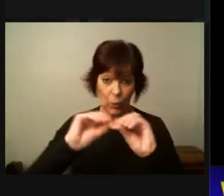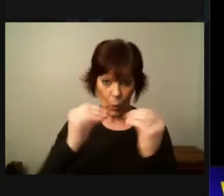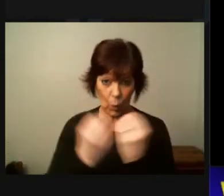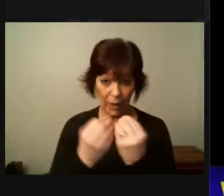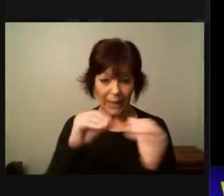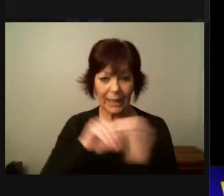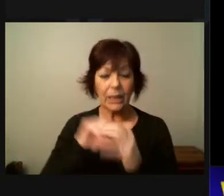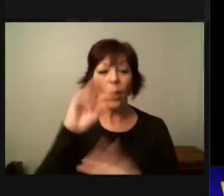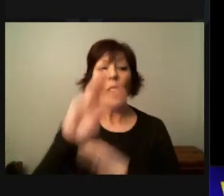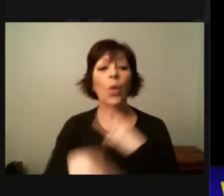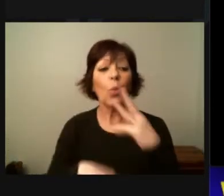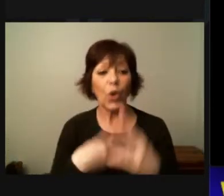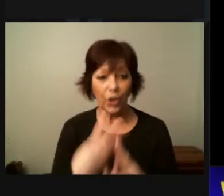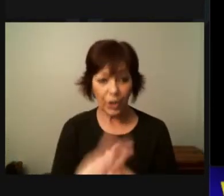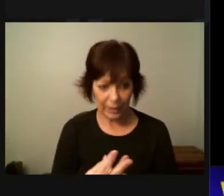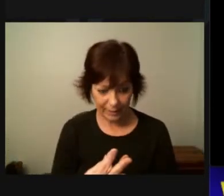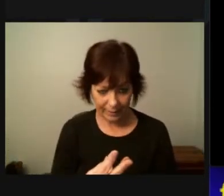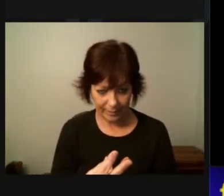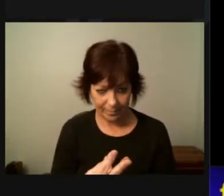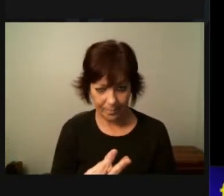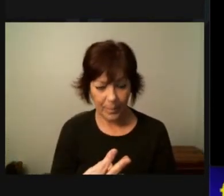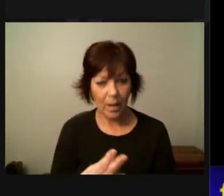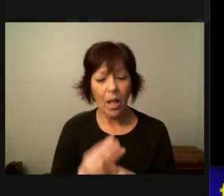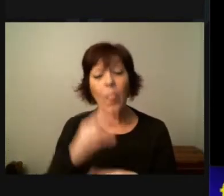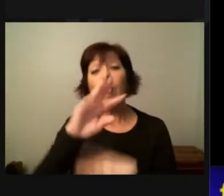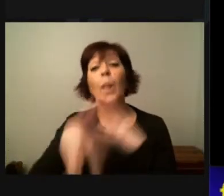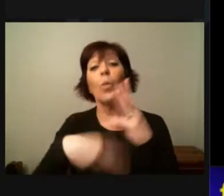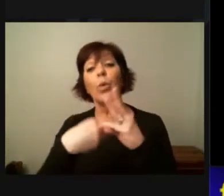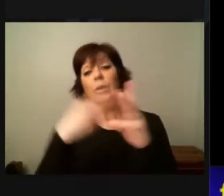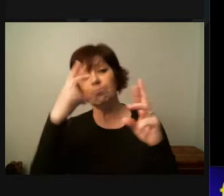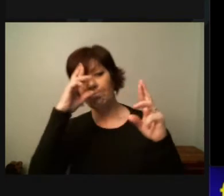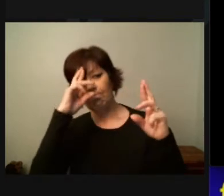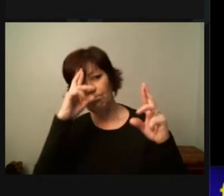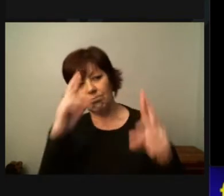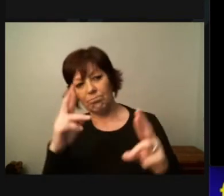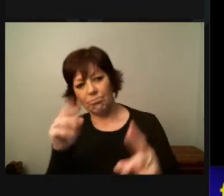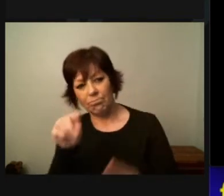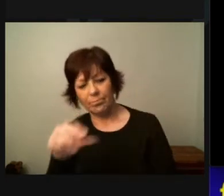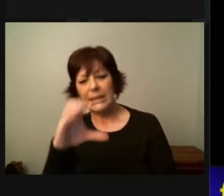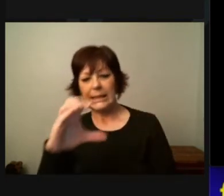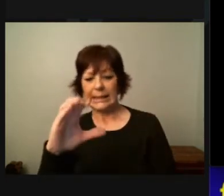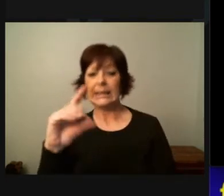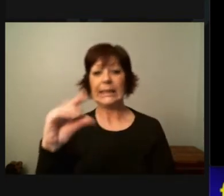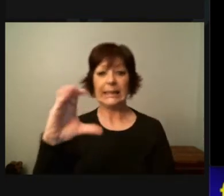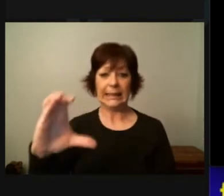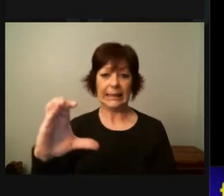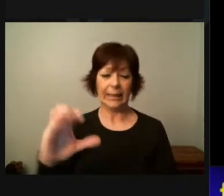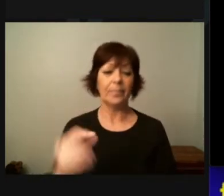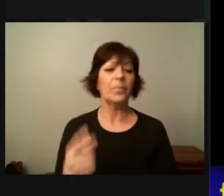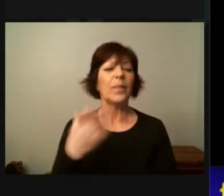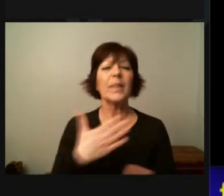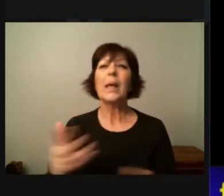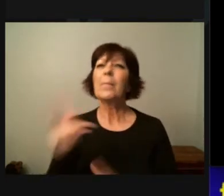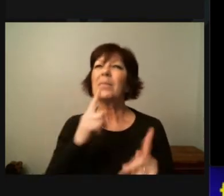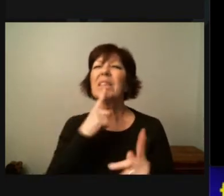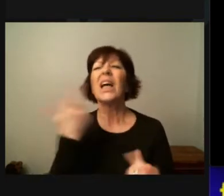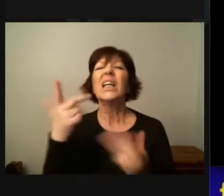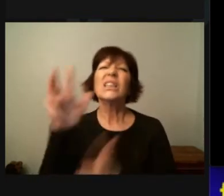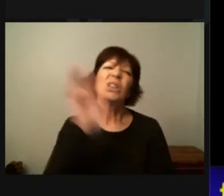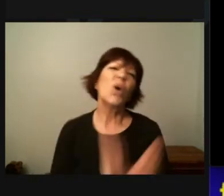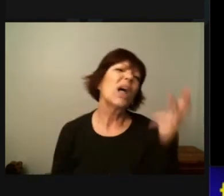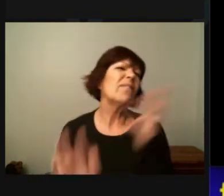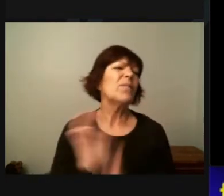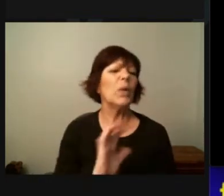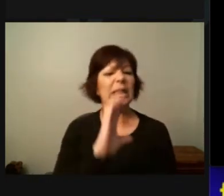the world and is highly well respected. One of the things that I've heard people say is it's so confusing. The CDC